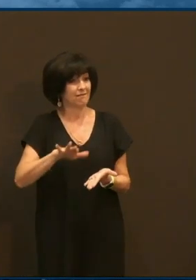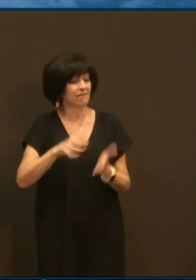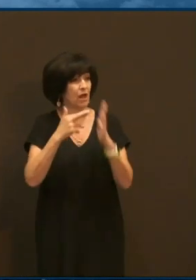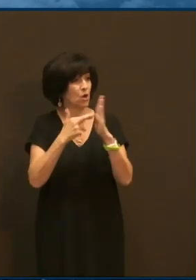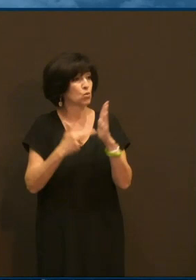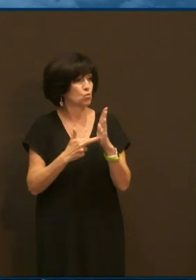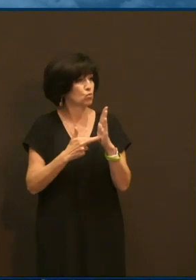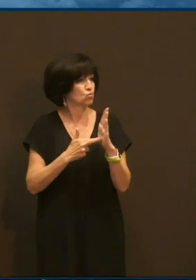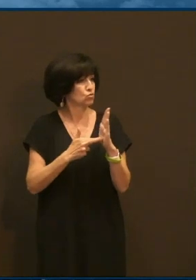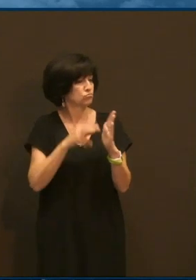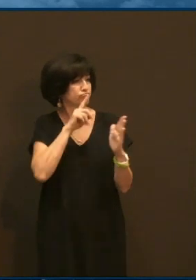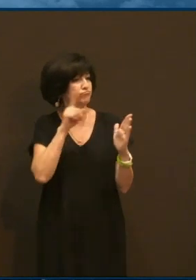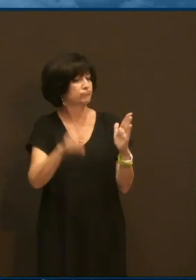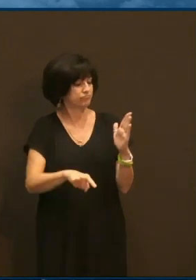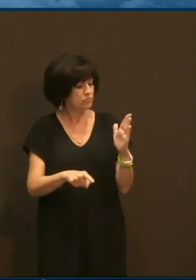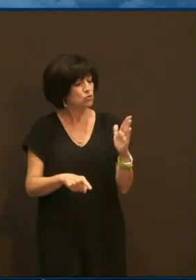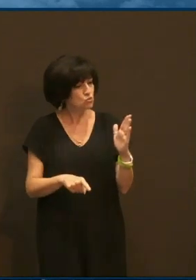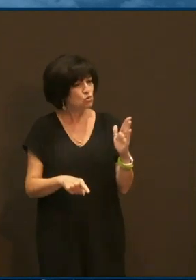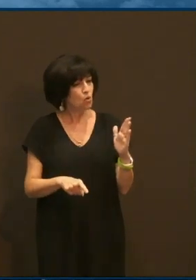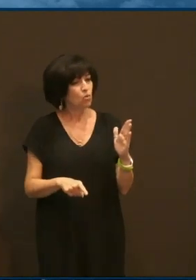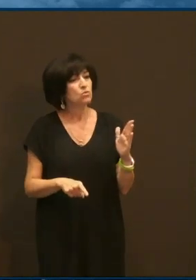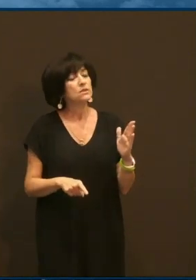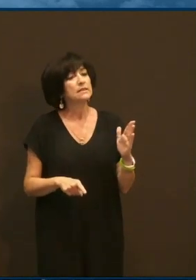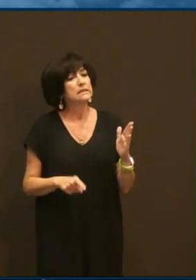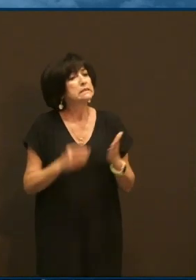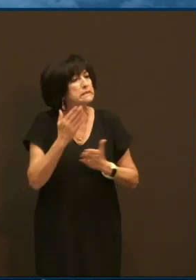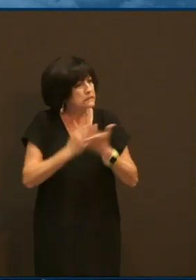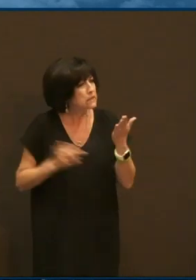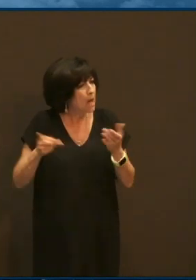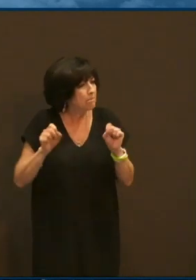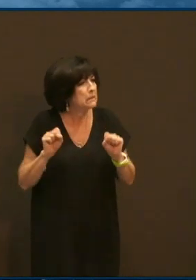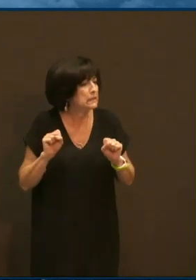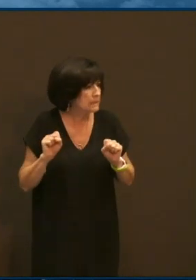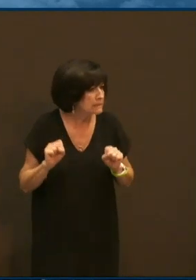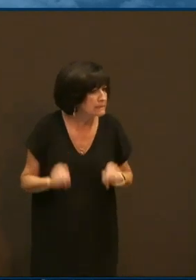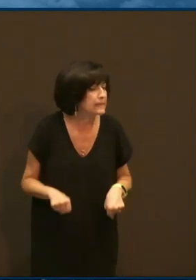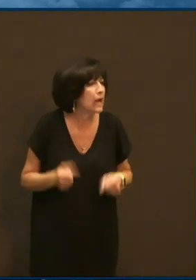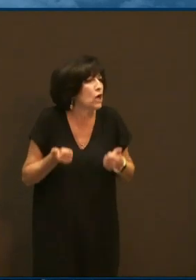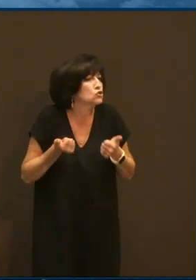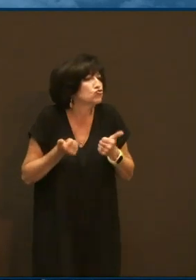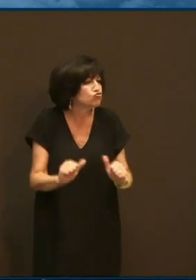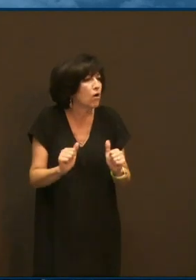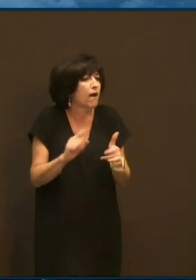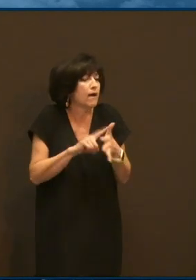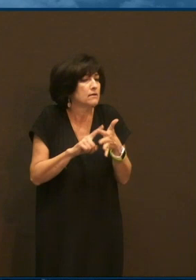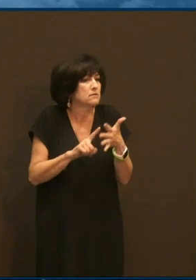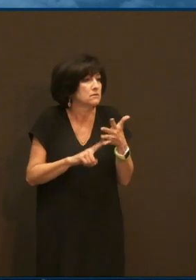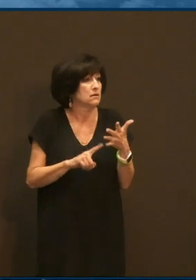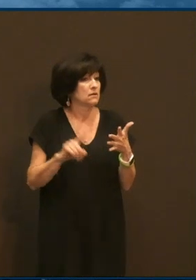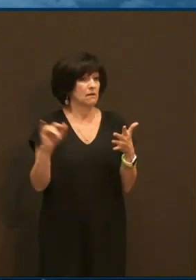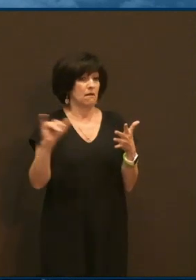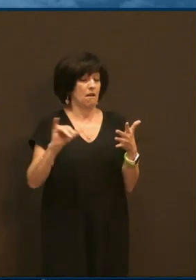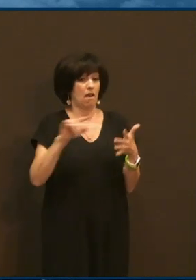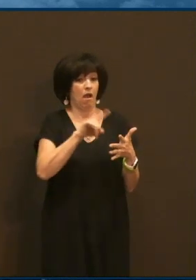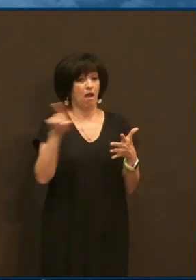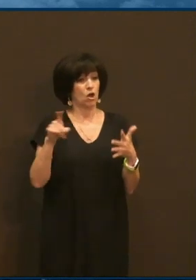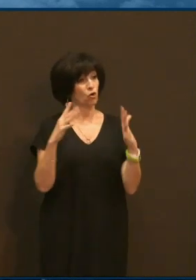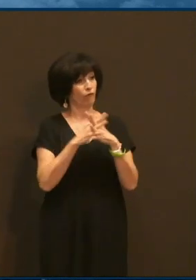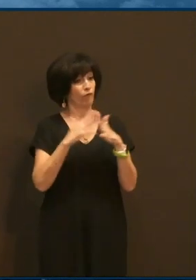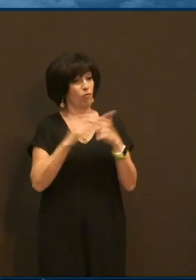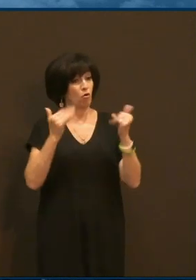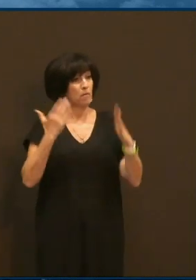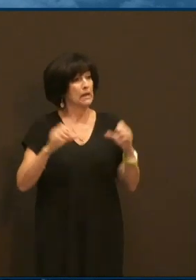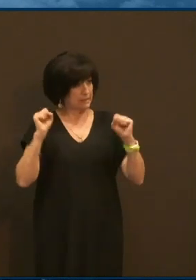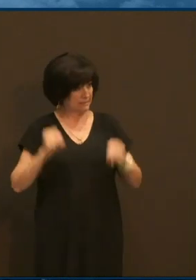this point. So football players, may be able to train at this point, socially distanced, but they're not going to be able to